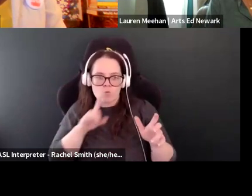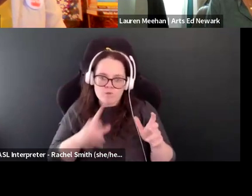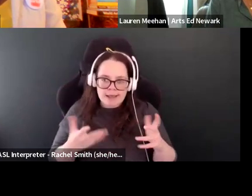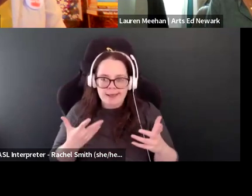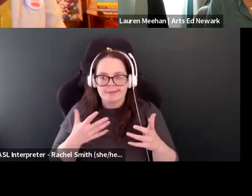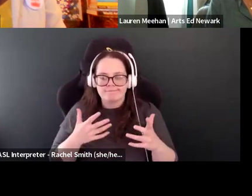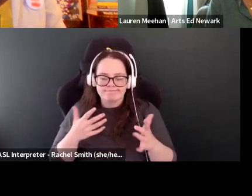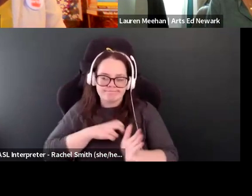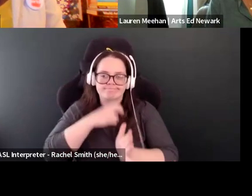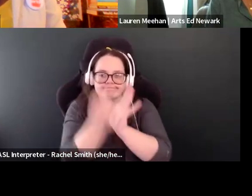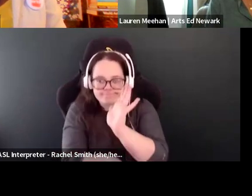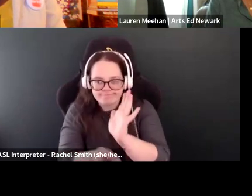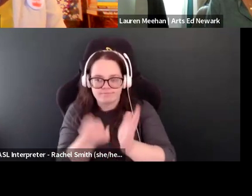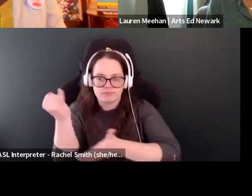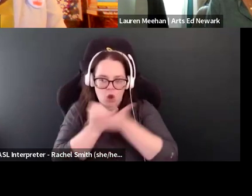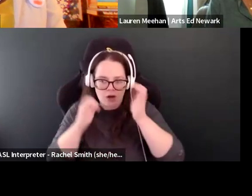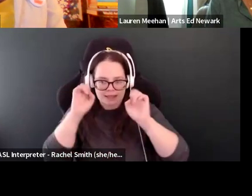arts education advocacy?